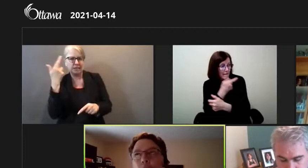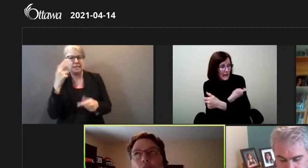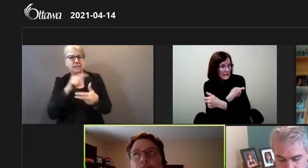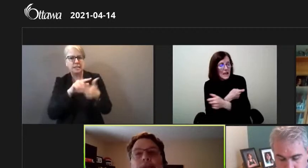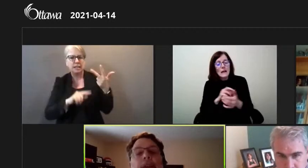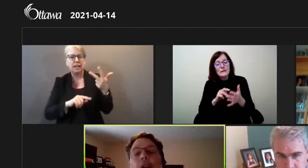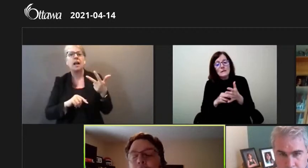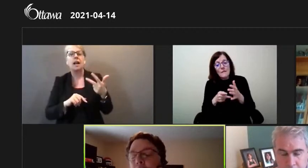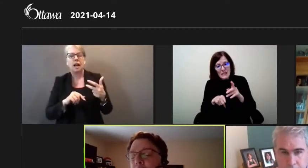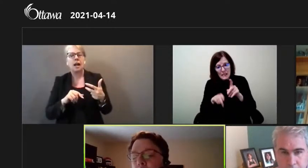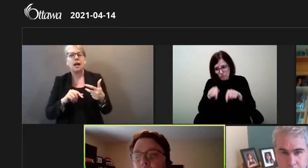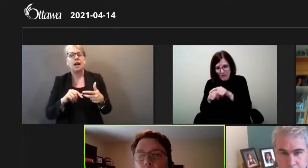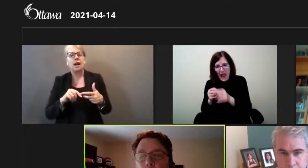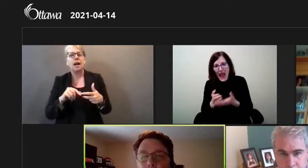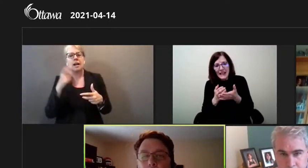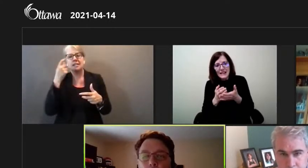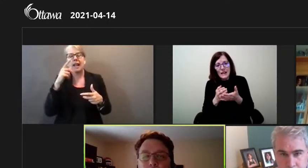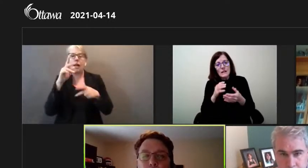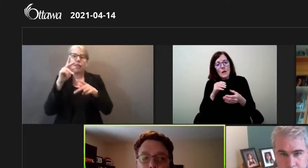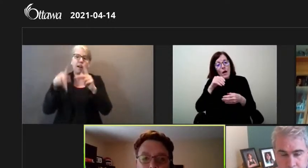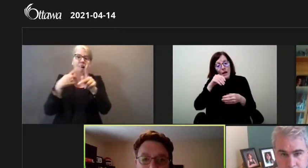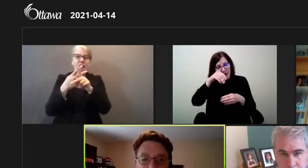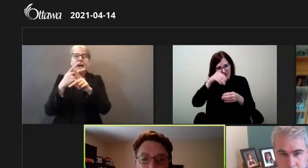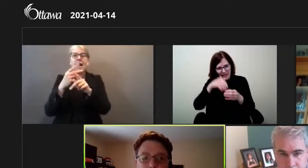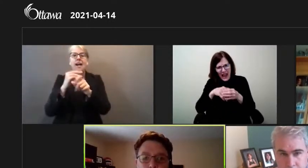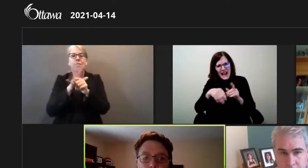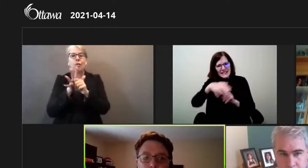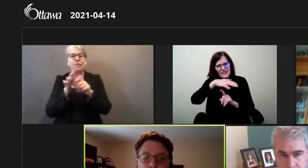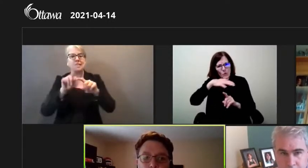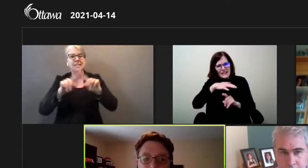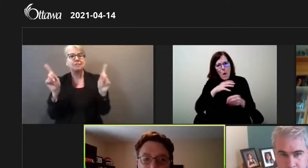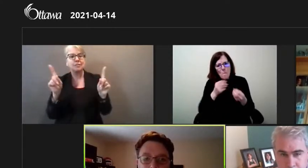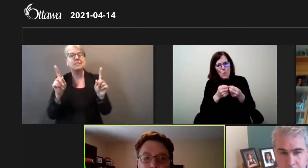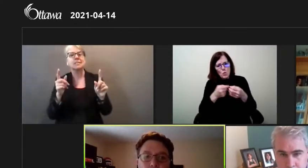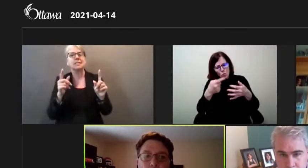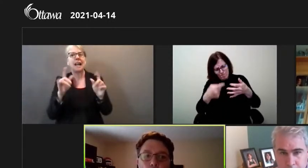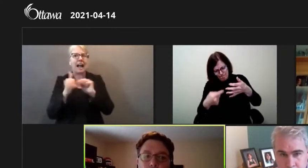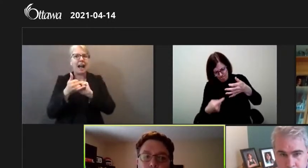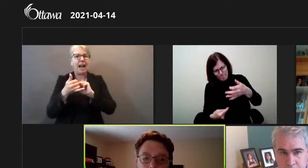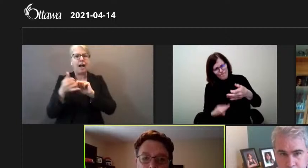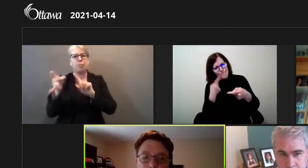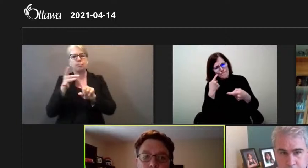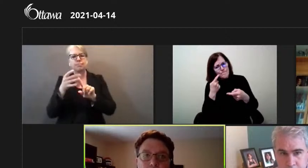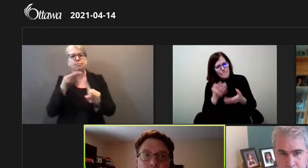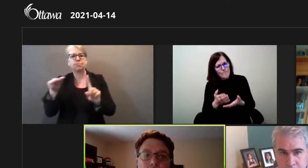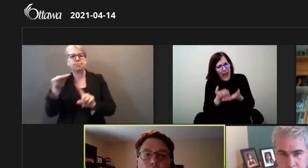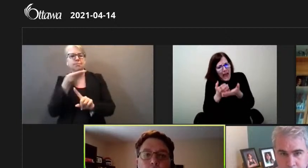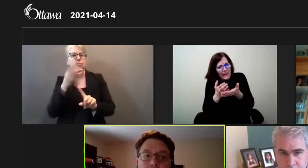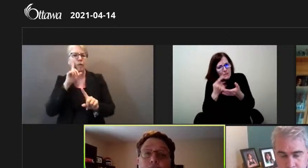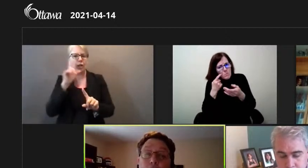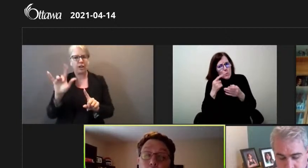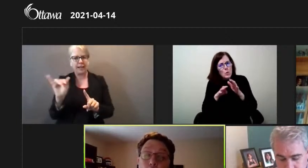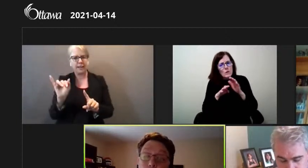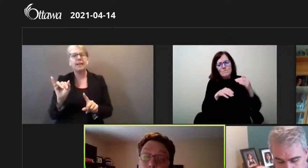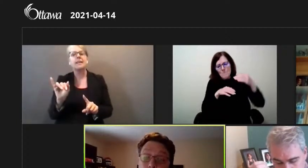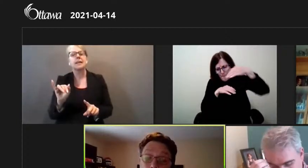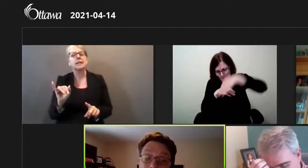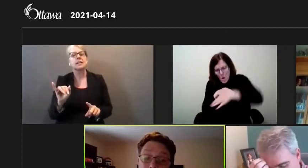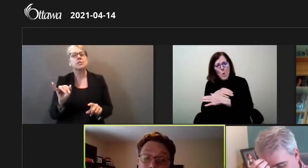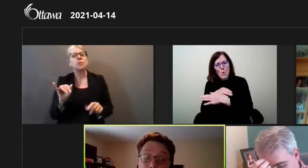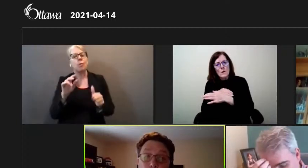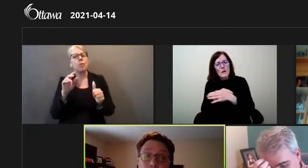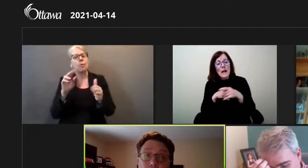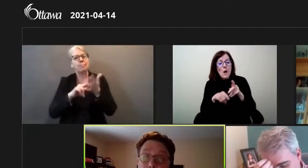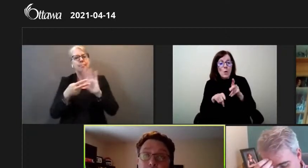how the variants themselves, how will they play out in terms of transmission and what that looks like? So I think there's a lot of